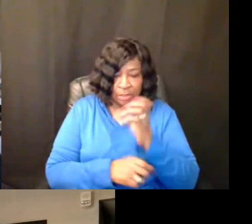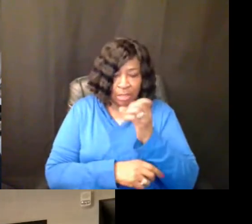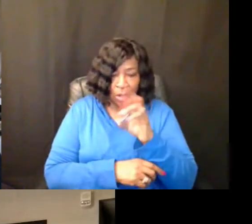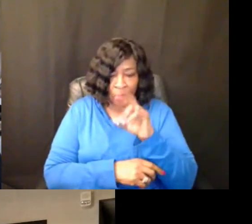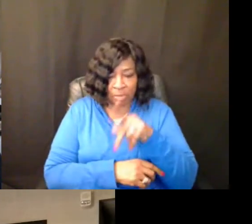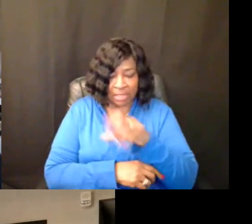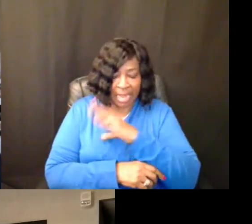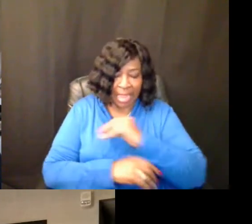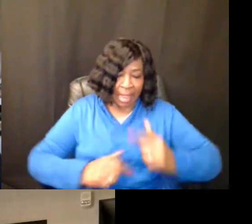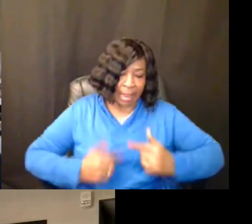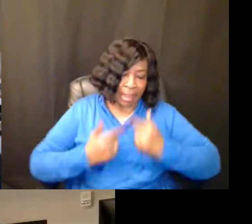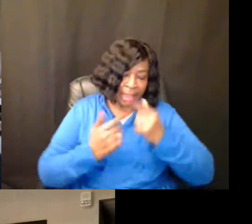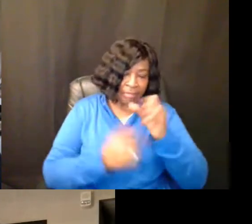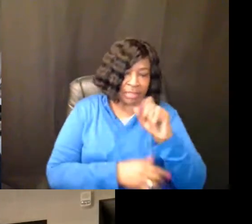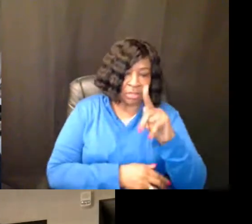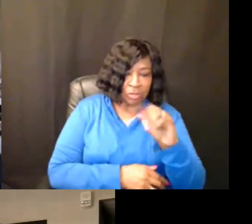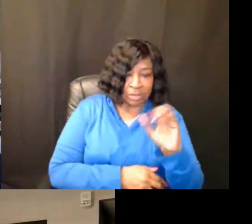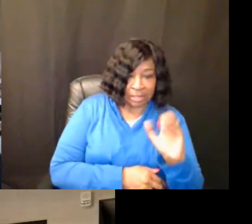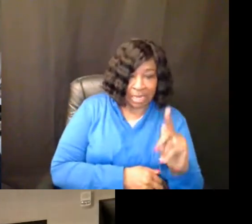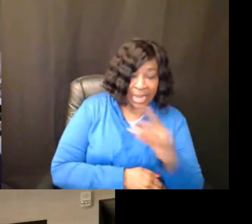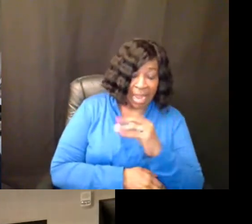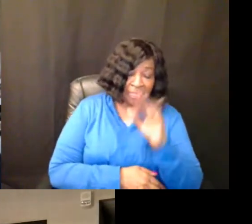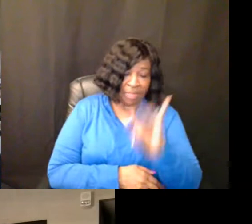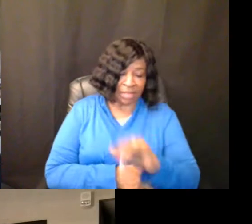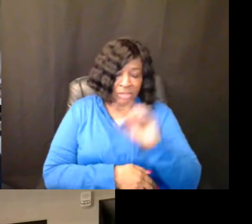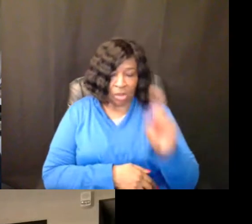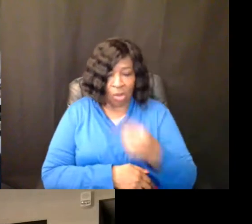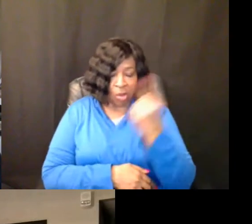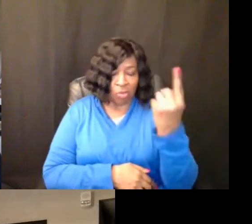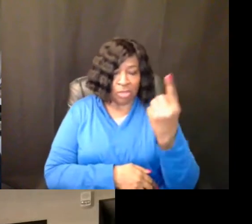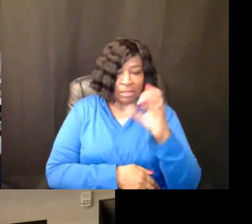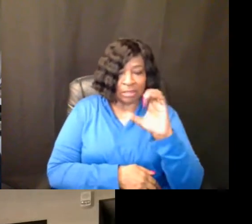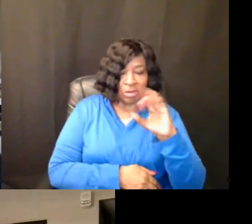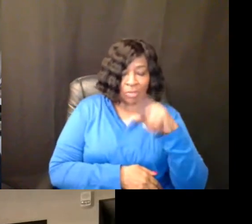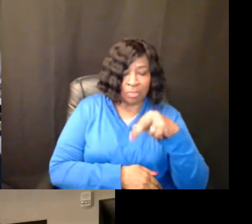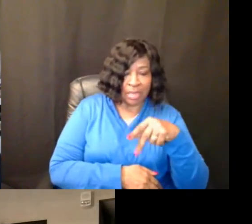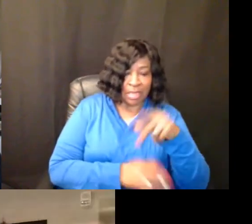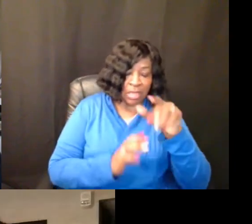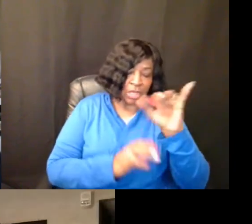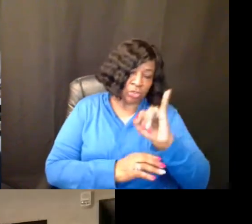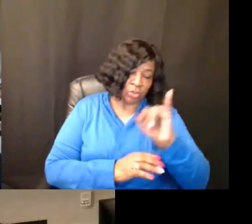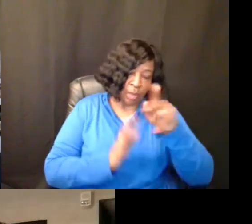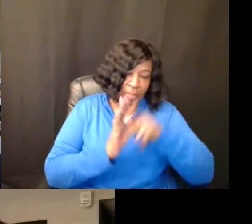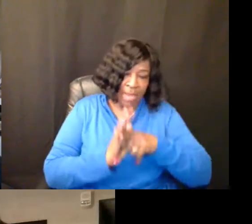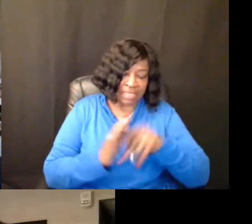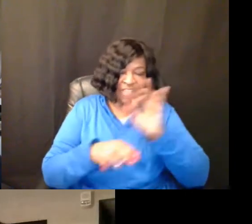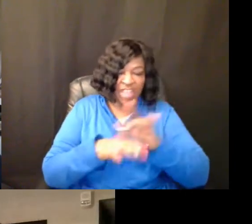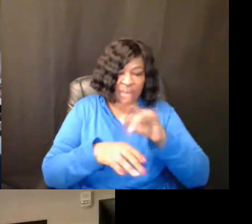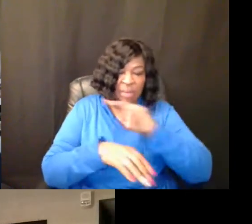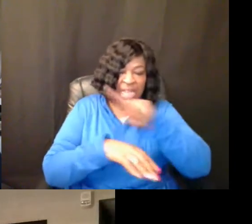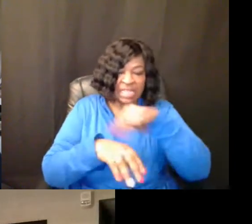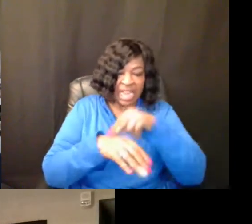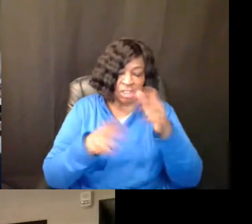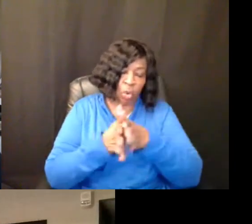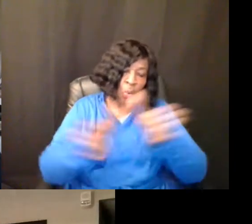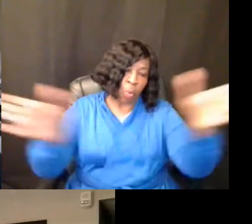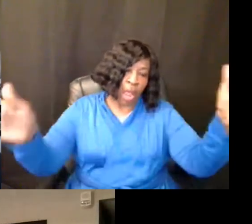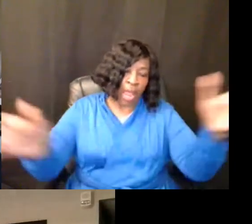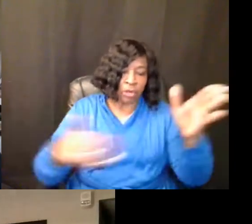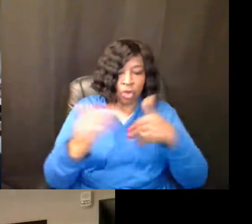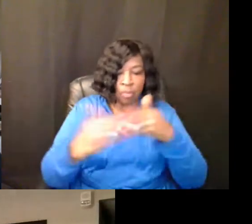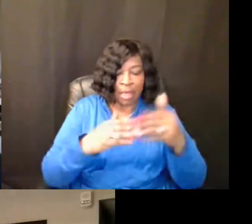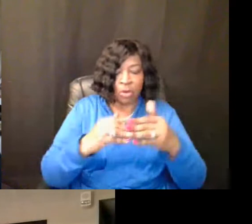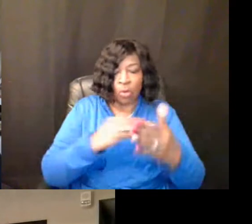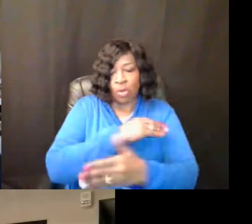livestock. And that is the only crop insurance policy available nationwide, regardless of what county you're in. And